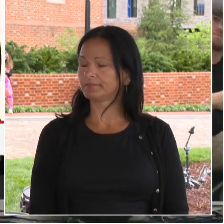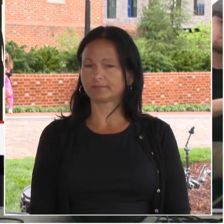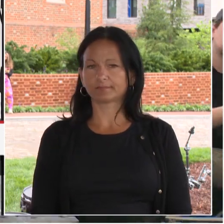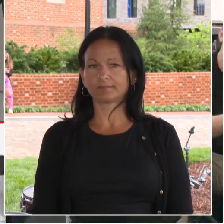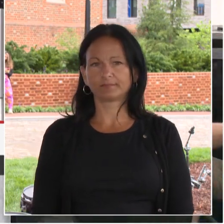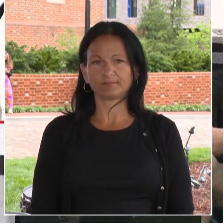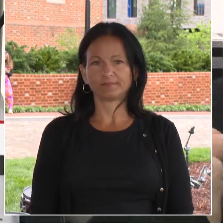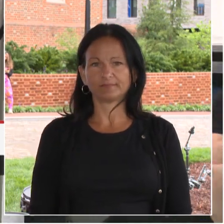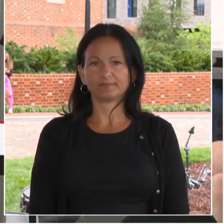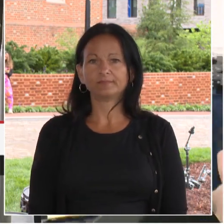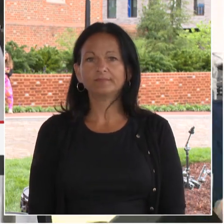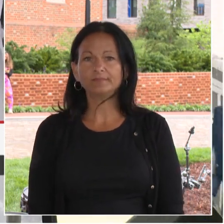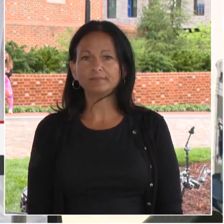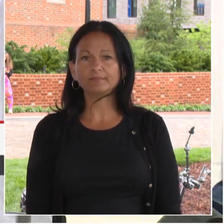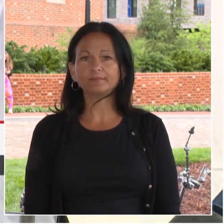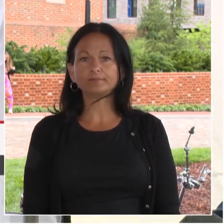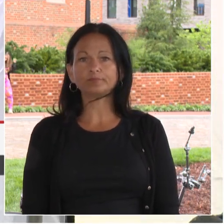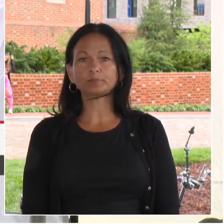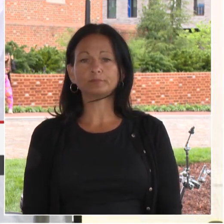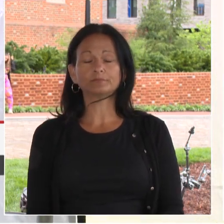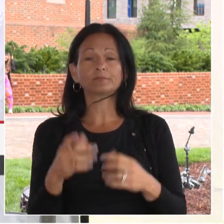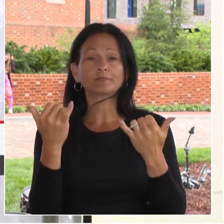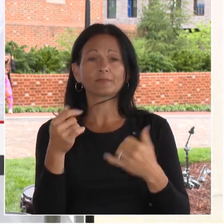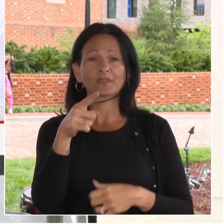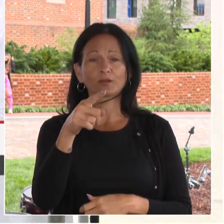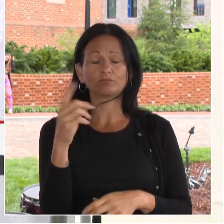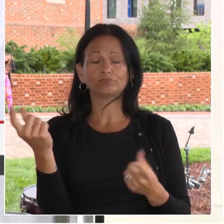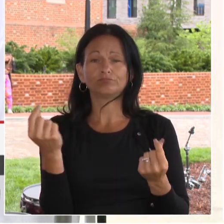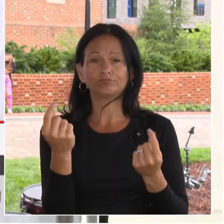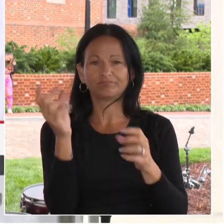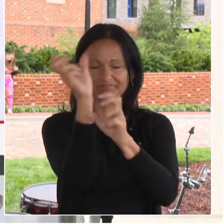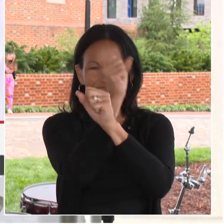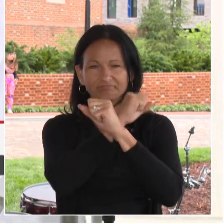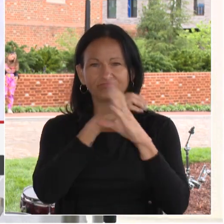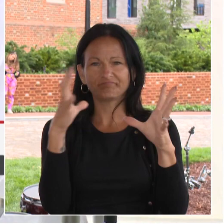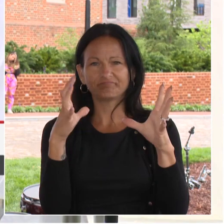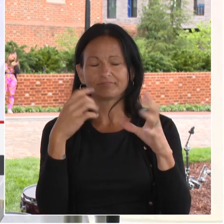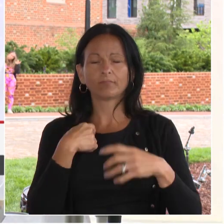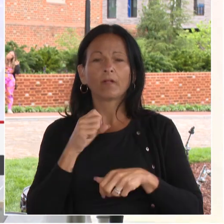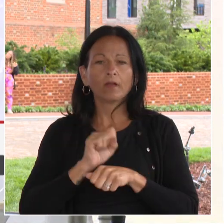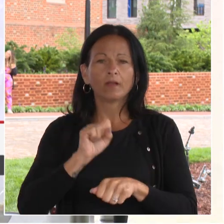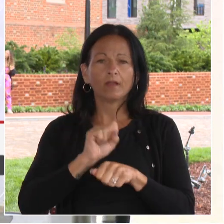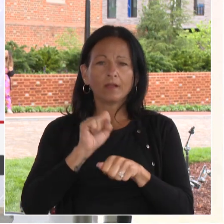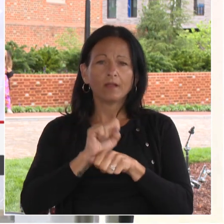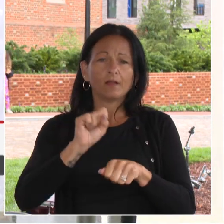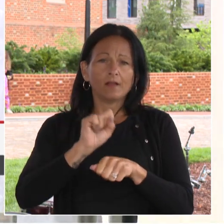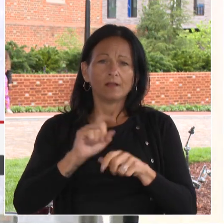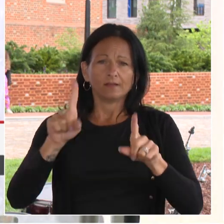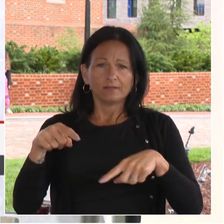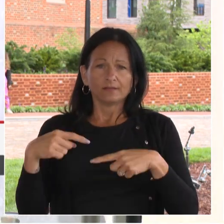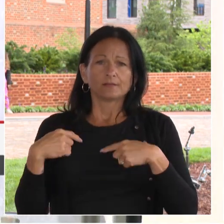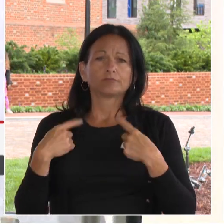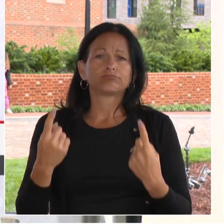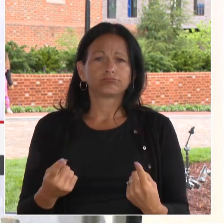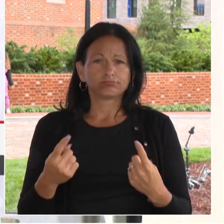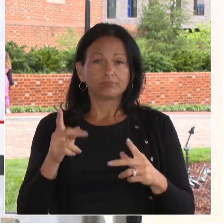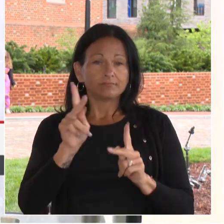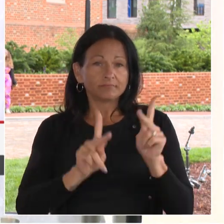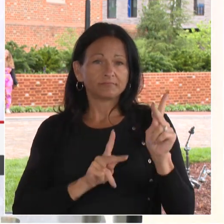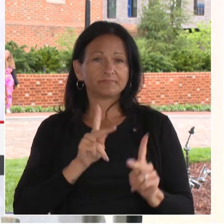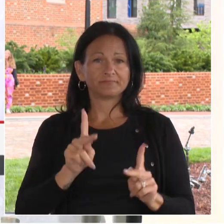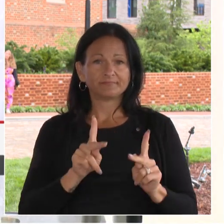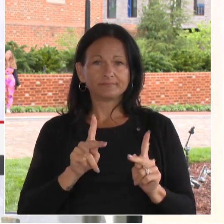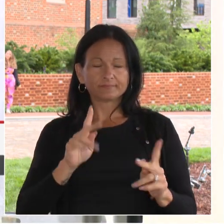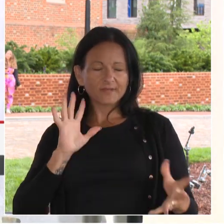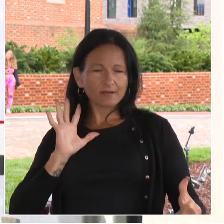So you imagine the journey and the coordination and the efforts of bringing everyone together, getting everyone into a shared vision to